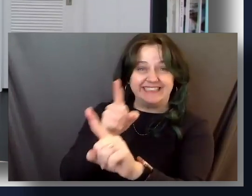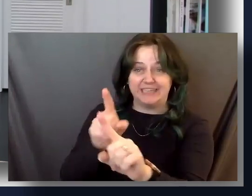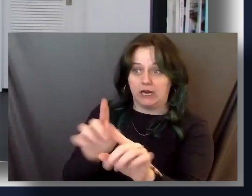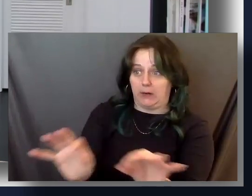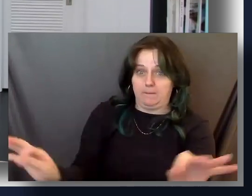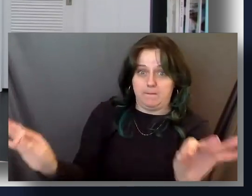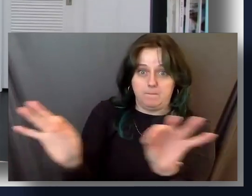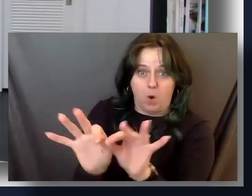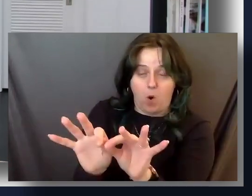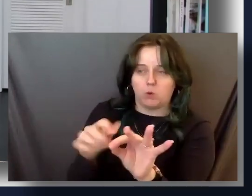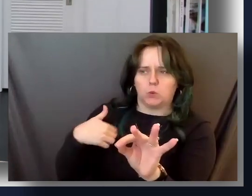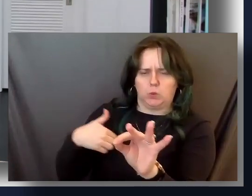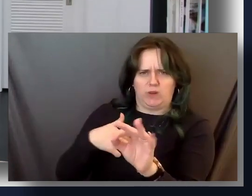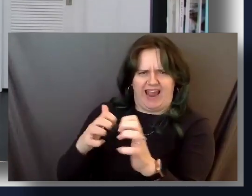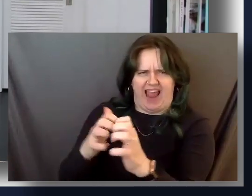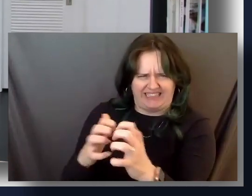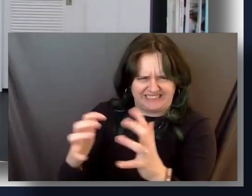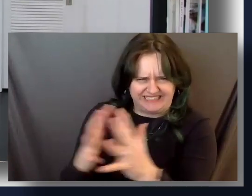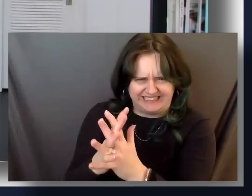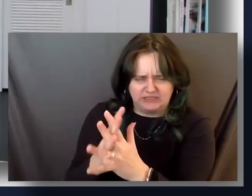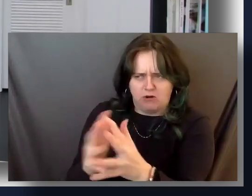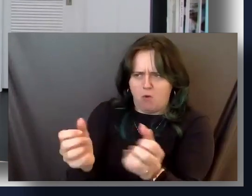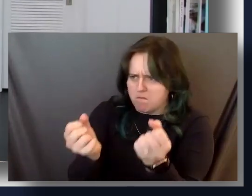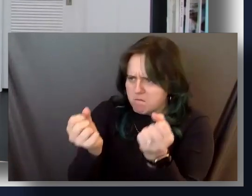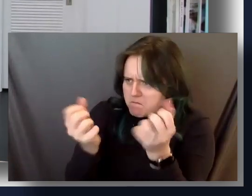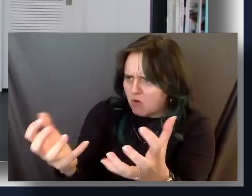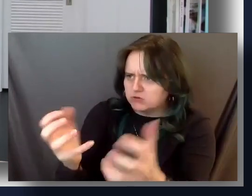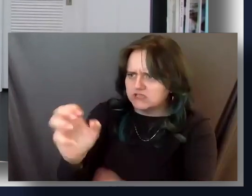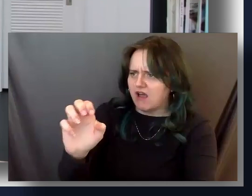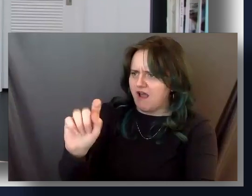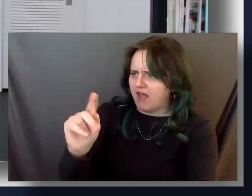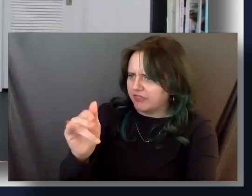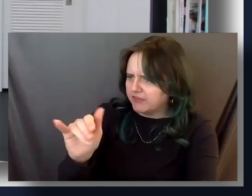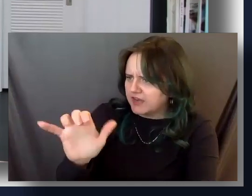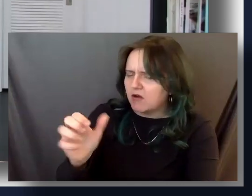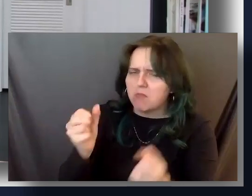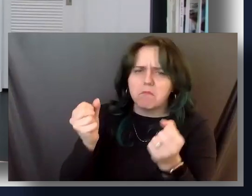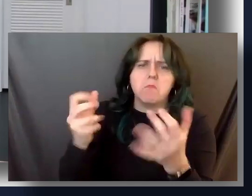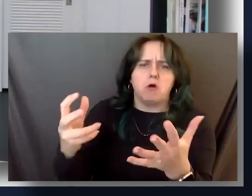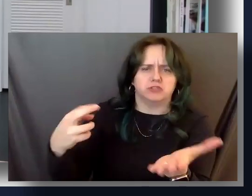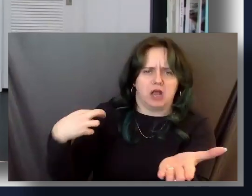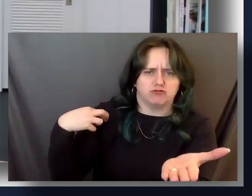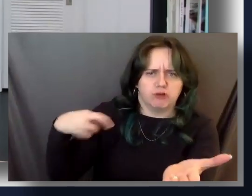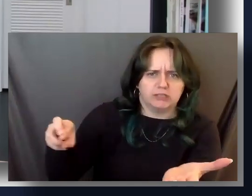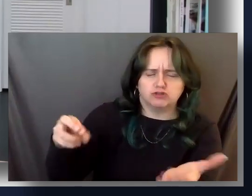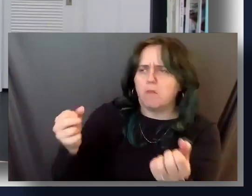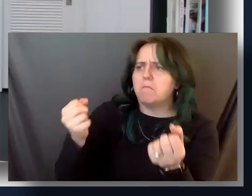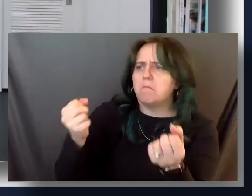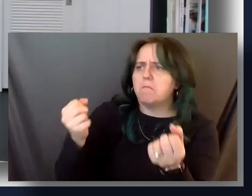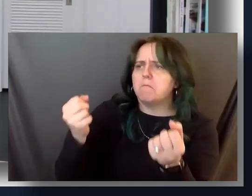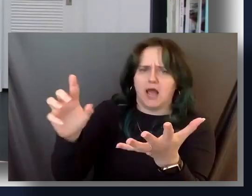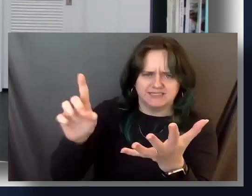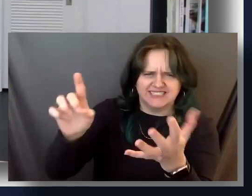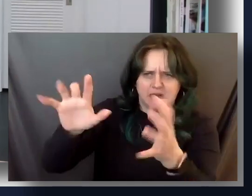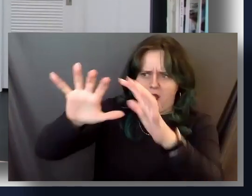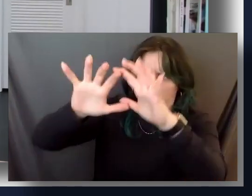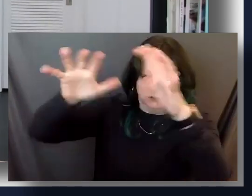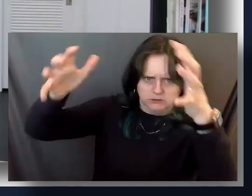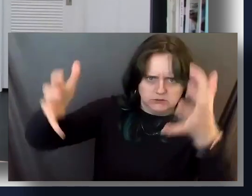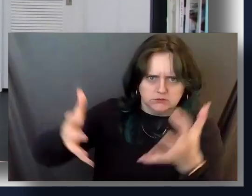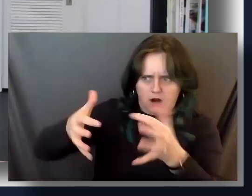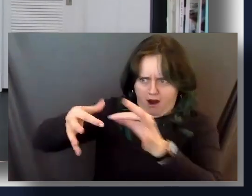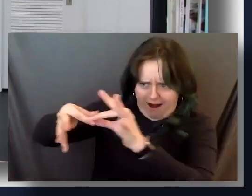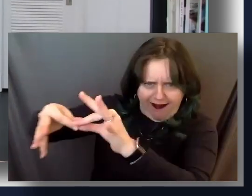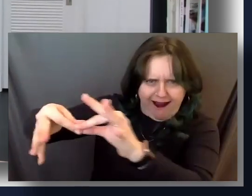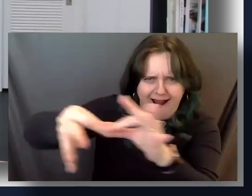actually truly build the multi-ethnic, multi-religious democracies that we